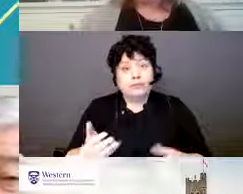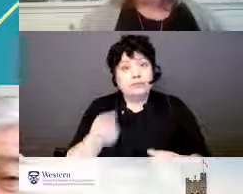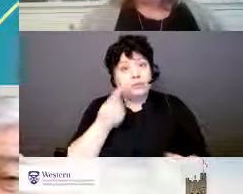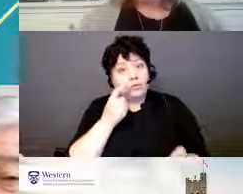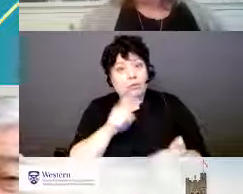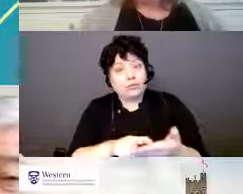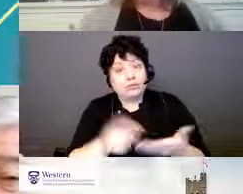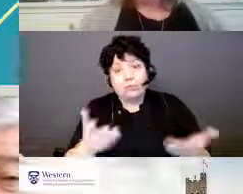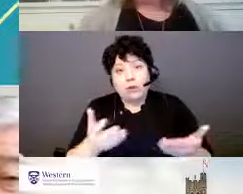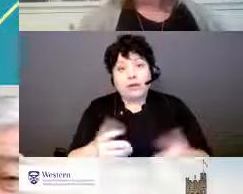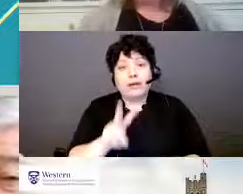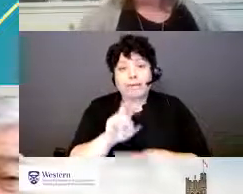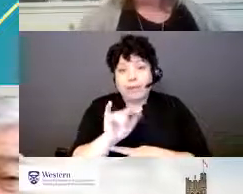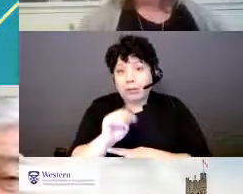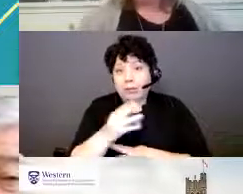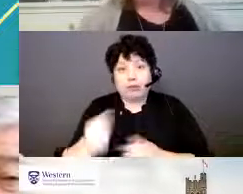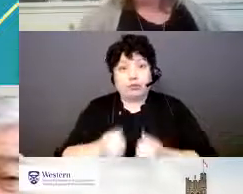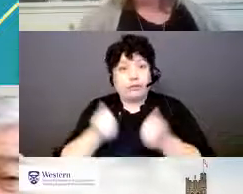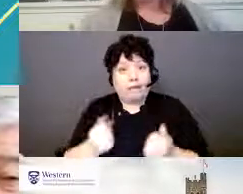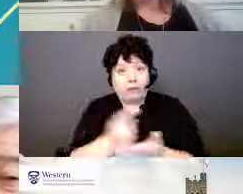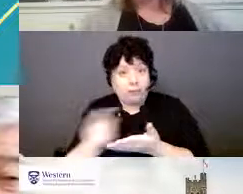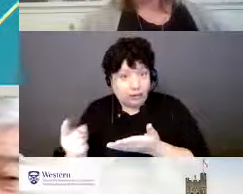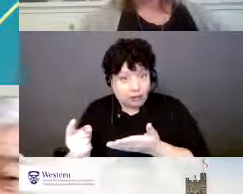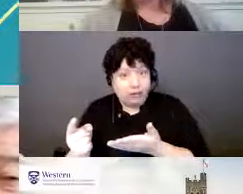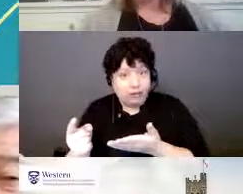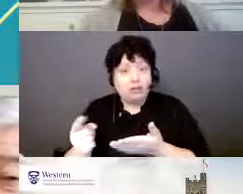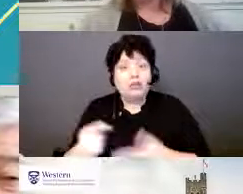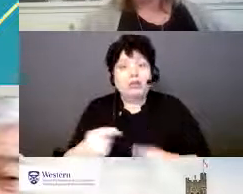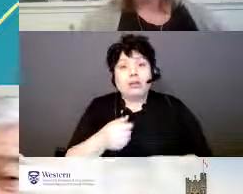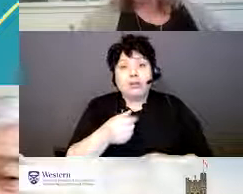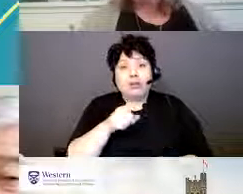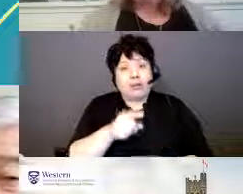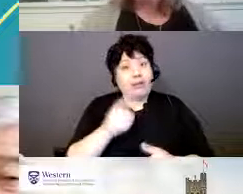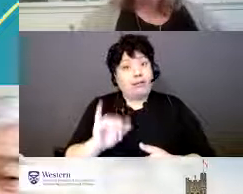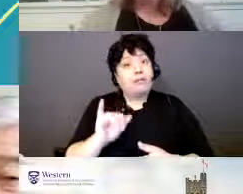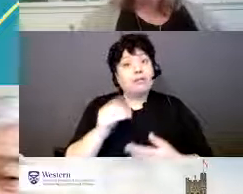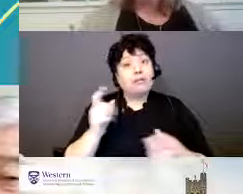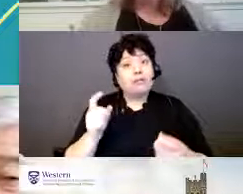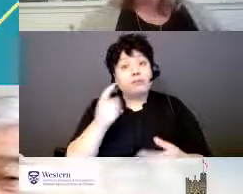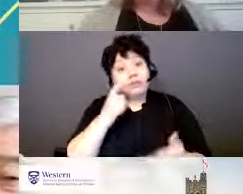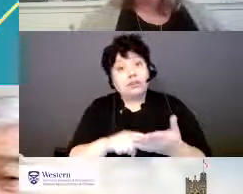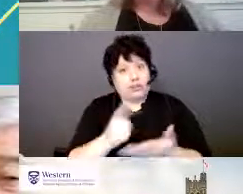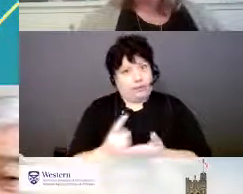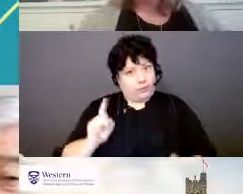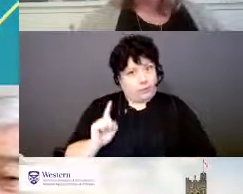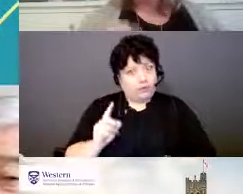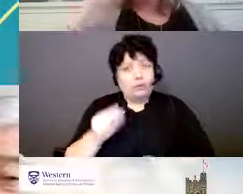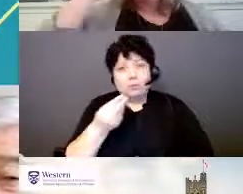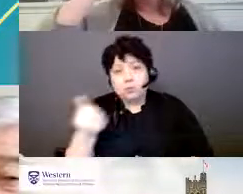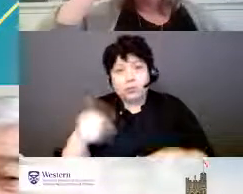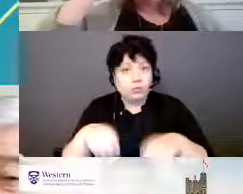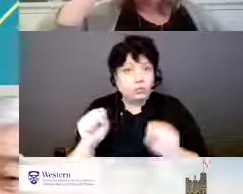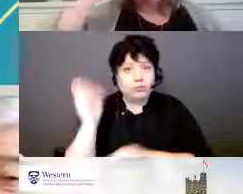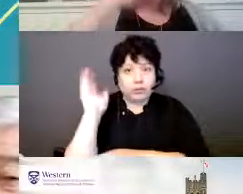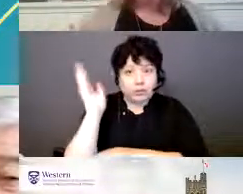recognition of victims and survivors of week. That was last week. We've been doing several presentations from last